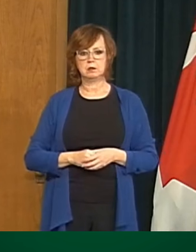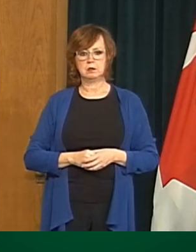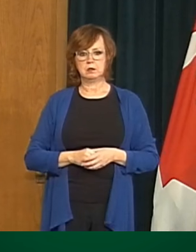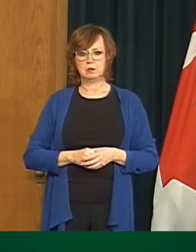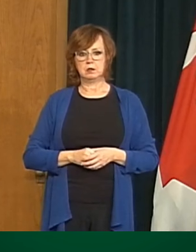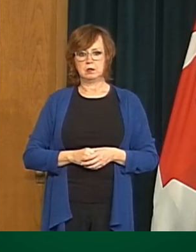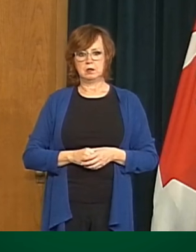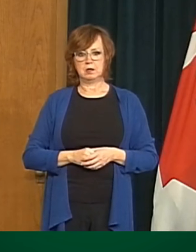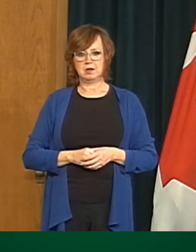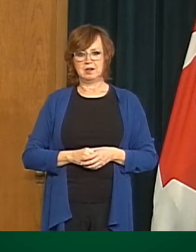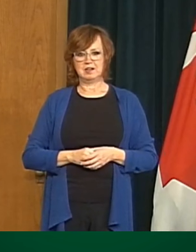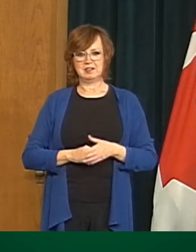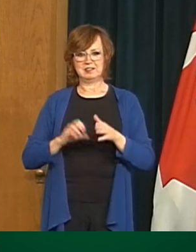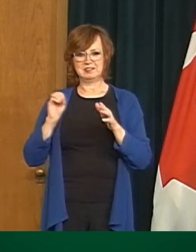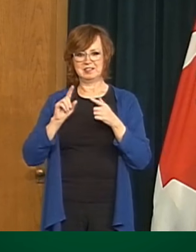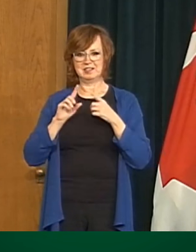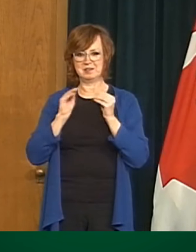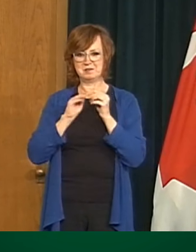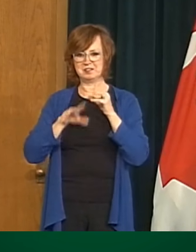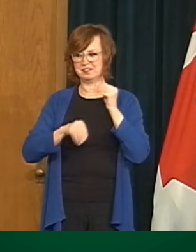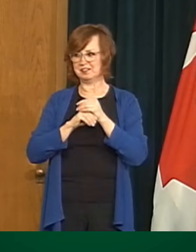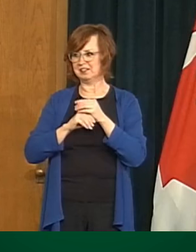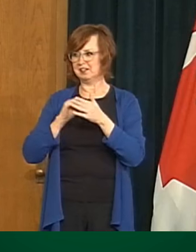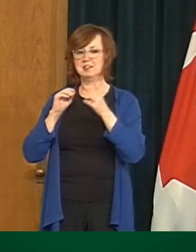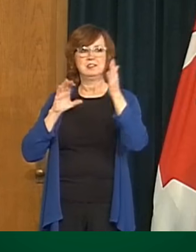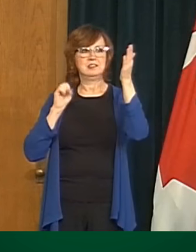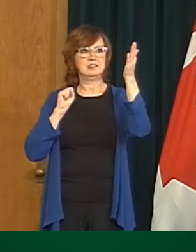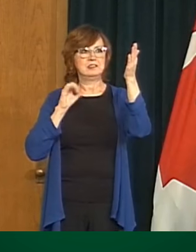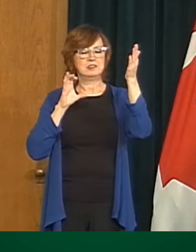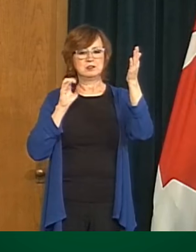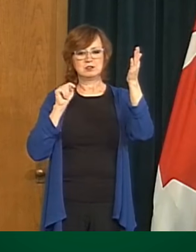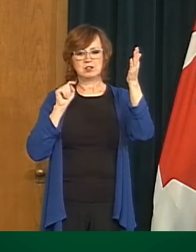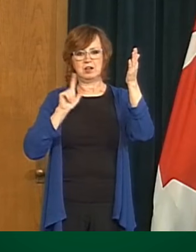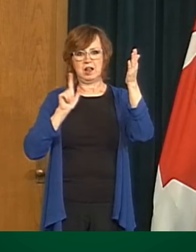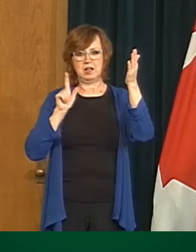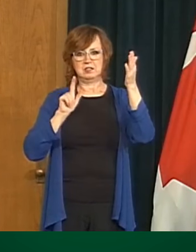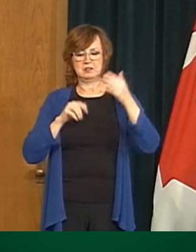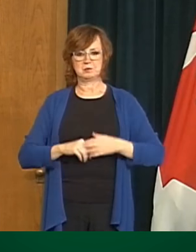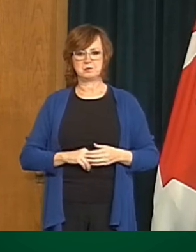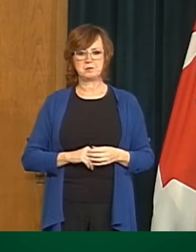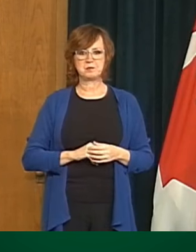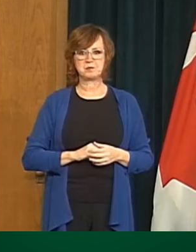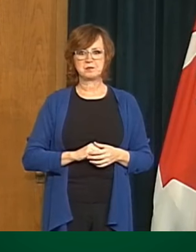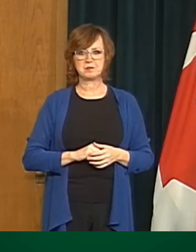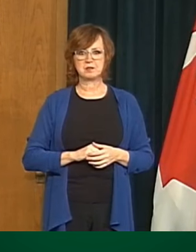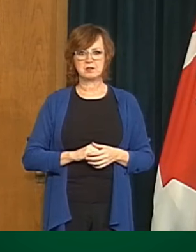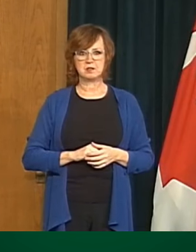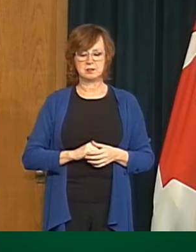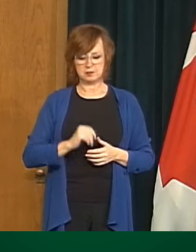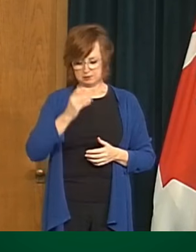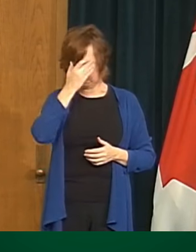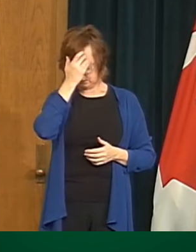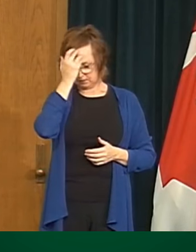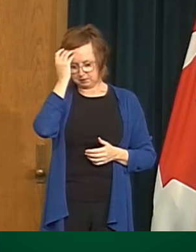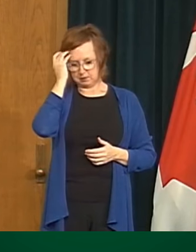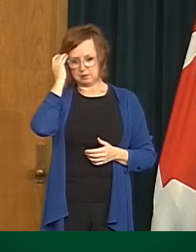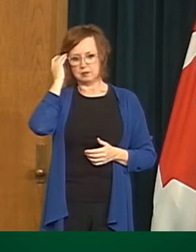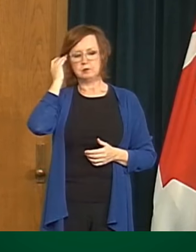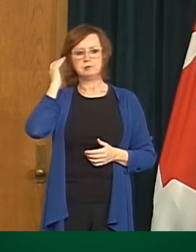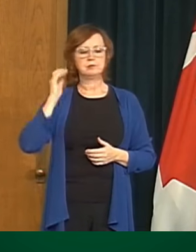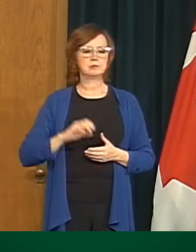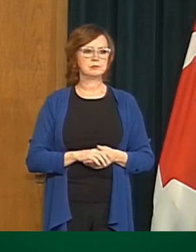I guess I have nothing. So this is Scott. I'd just like to add to a couple of comments the Premier made